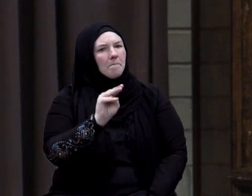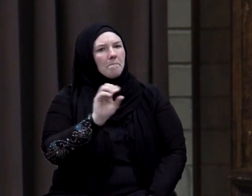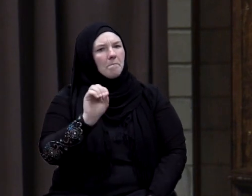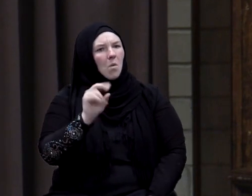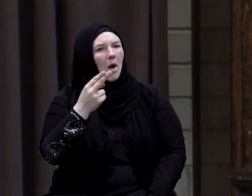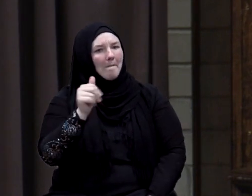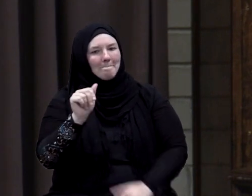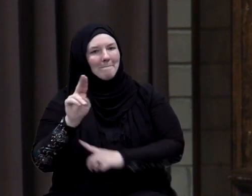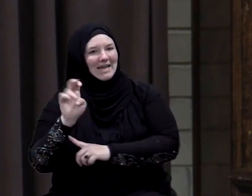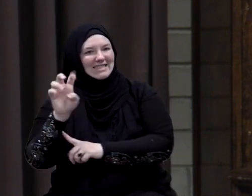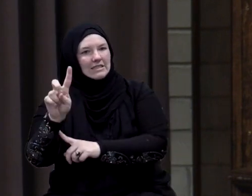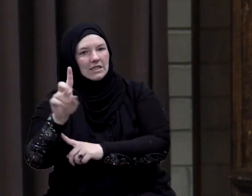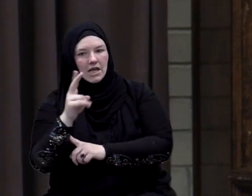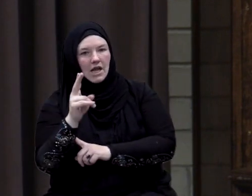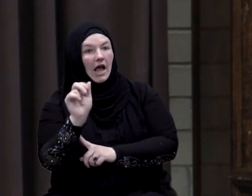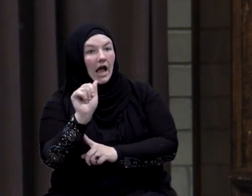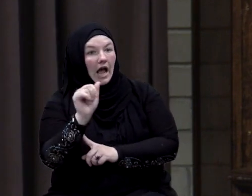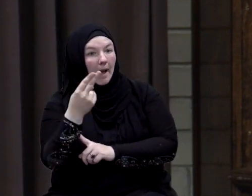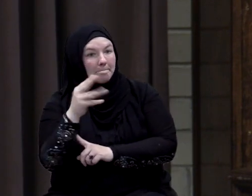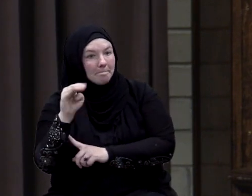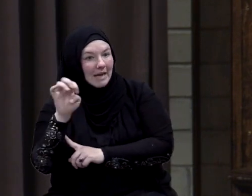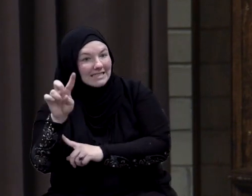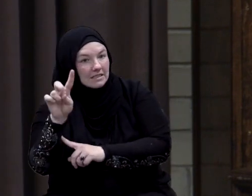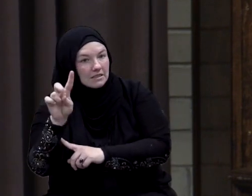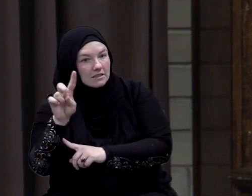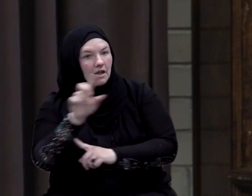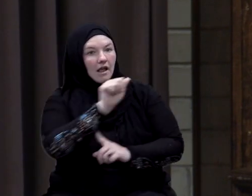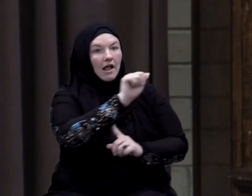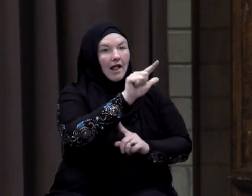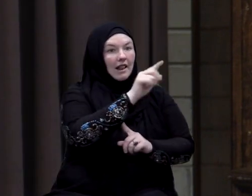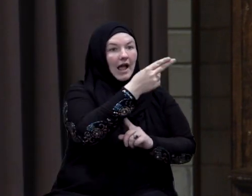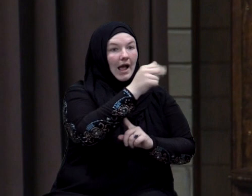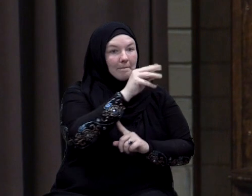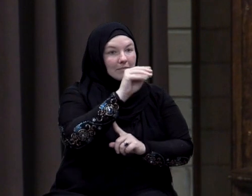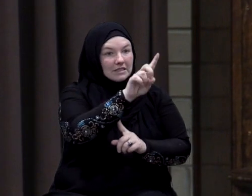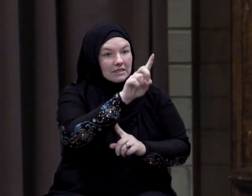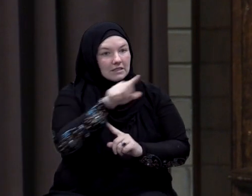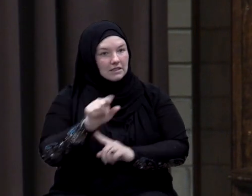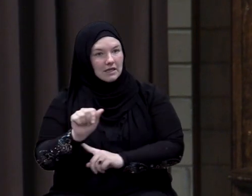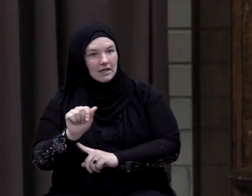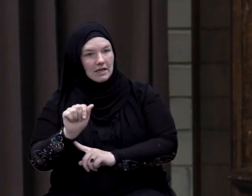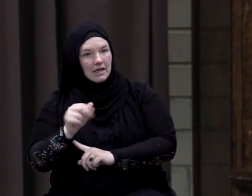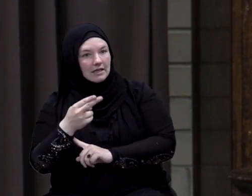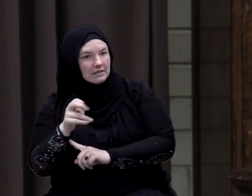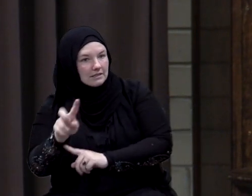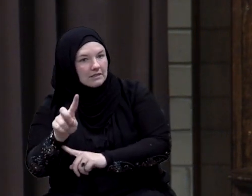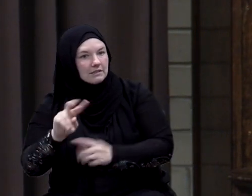Muhammad. One who is full of mahamid.